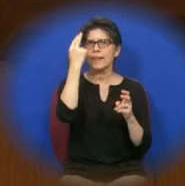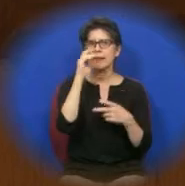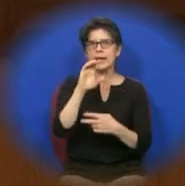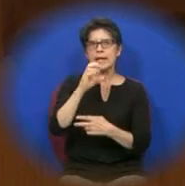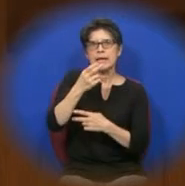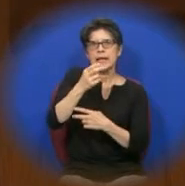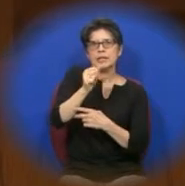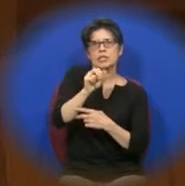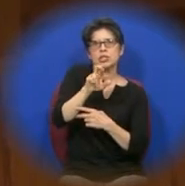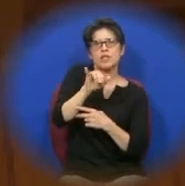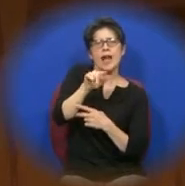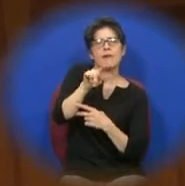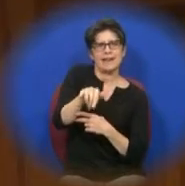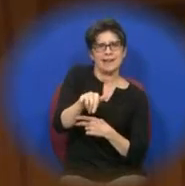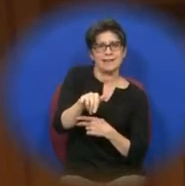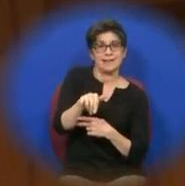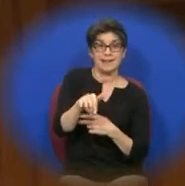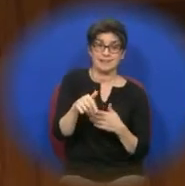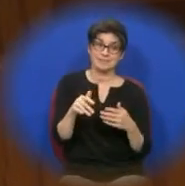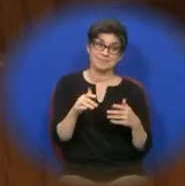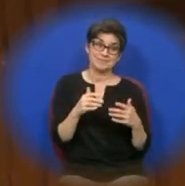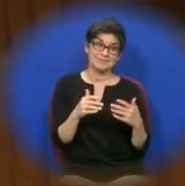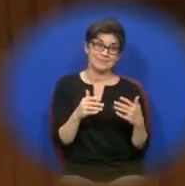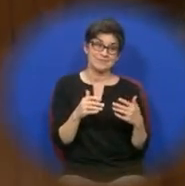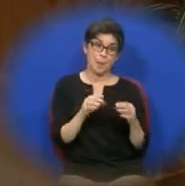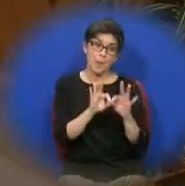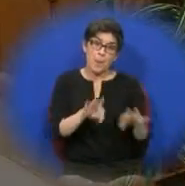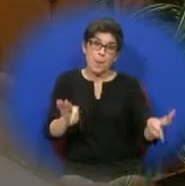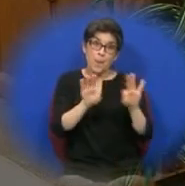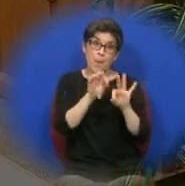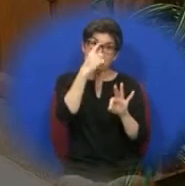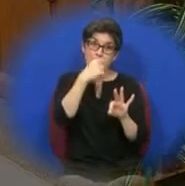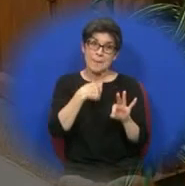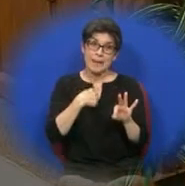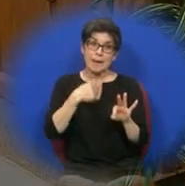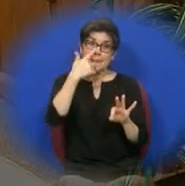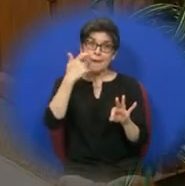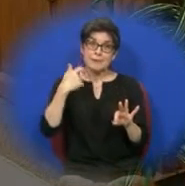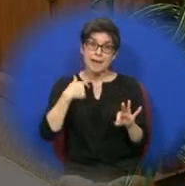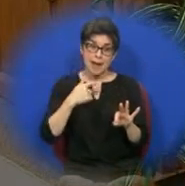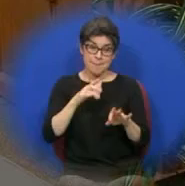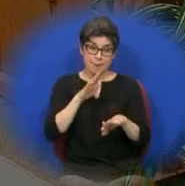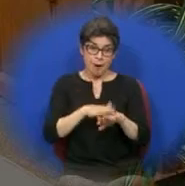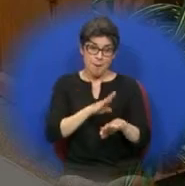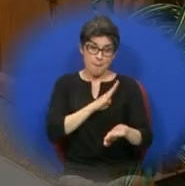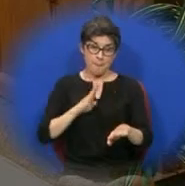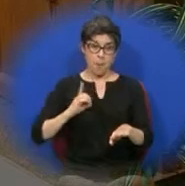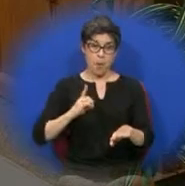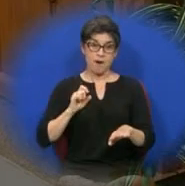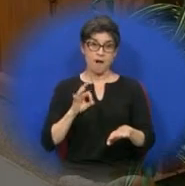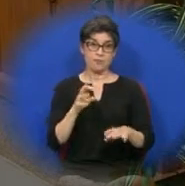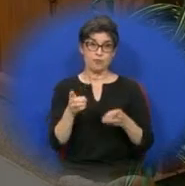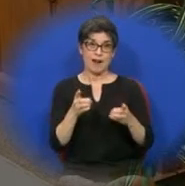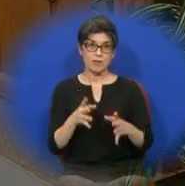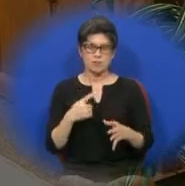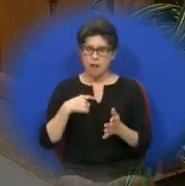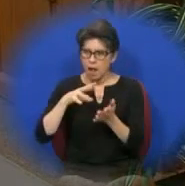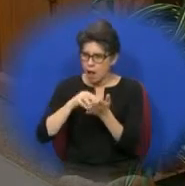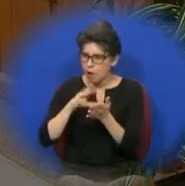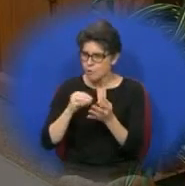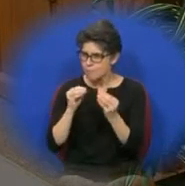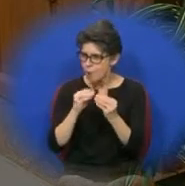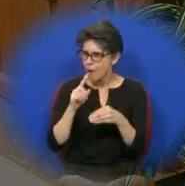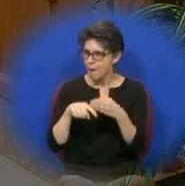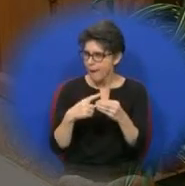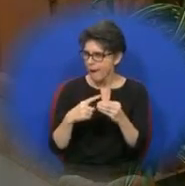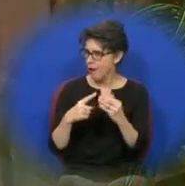closer in my heart, not only as a priest of the diocese, but serving on the board of directors and learning more about the extent of the great ministries